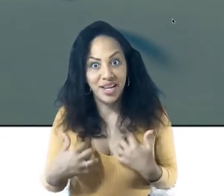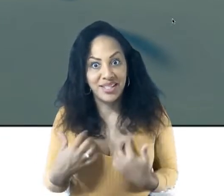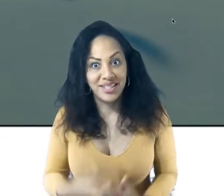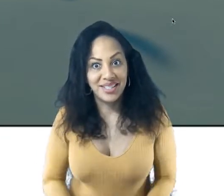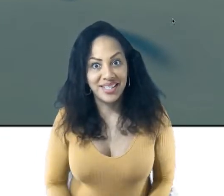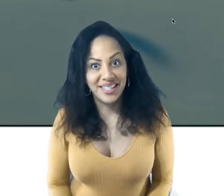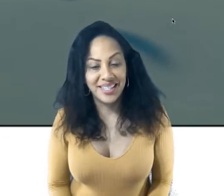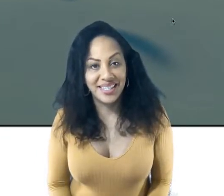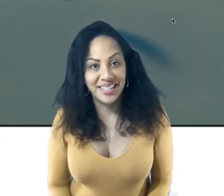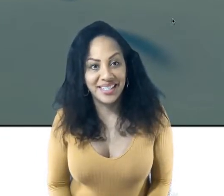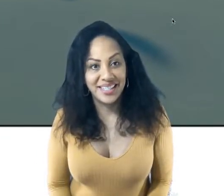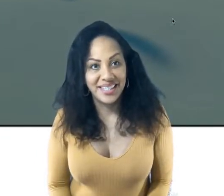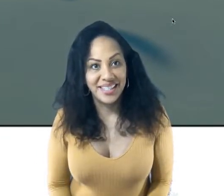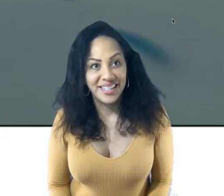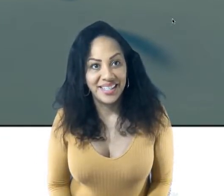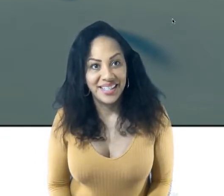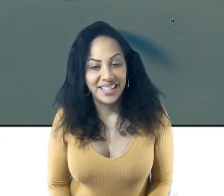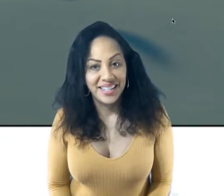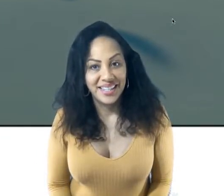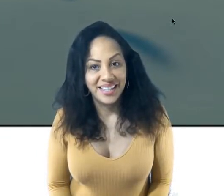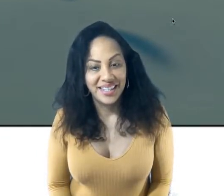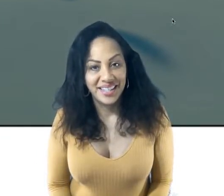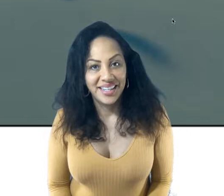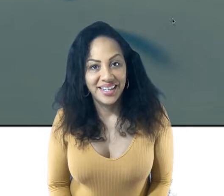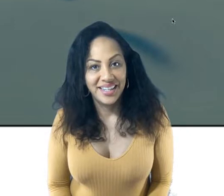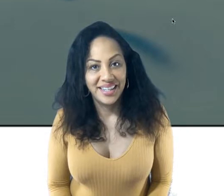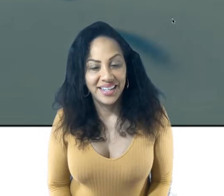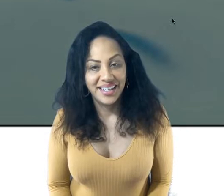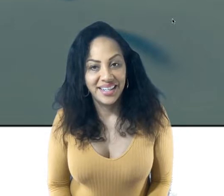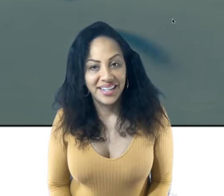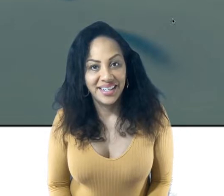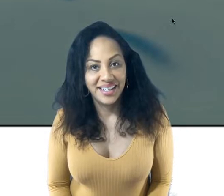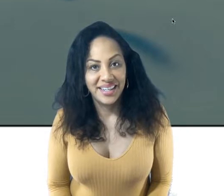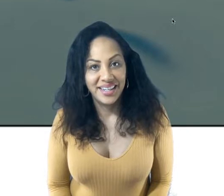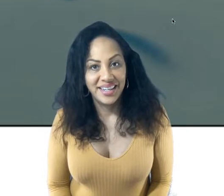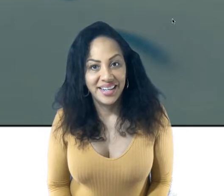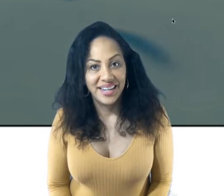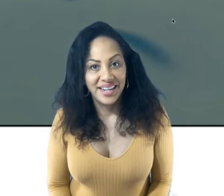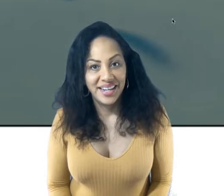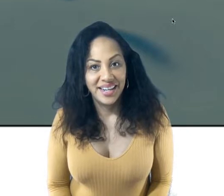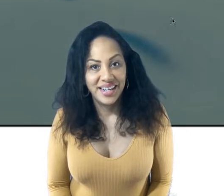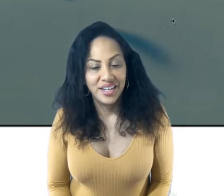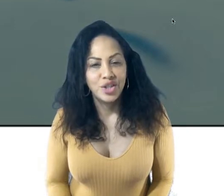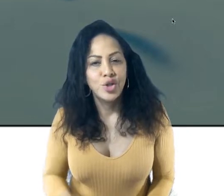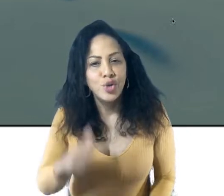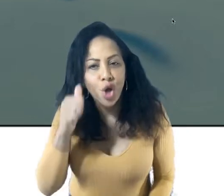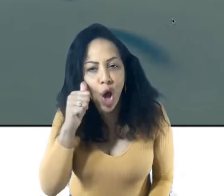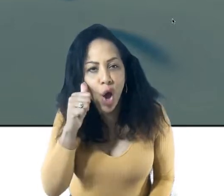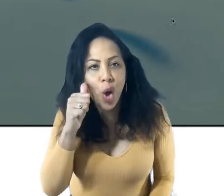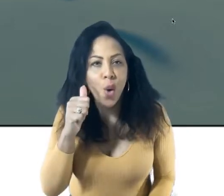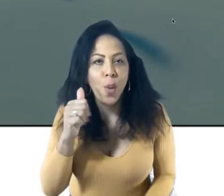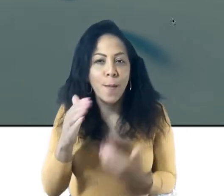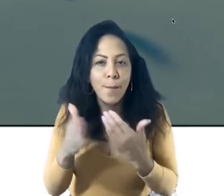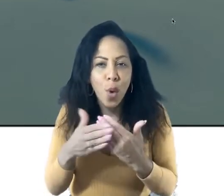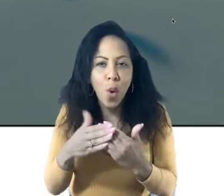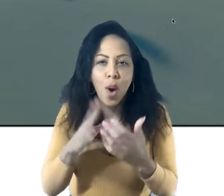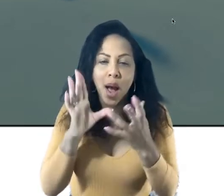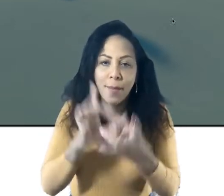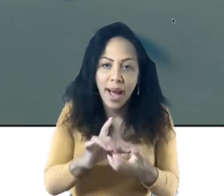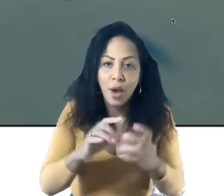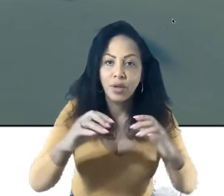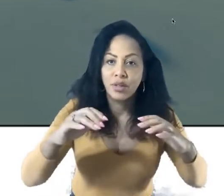there's such a clear link for me between speech and song and meaning and place